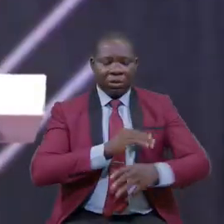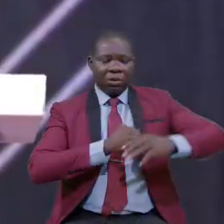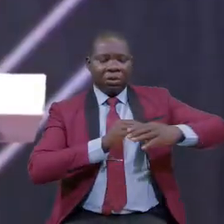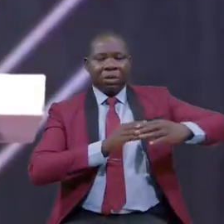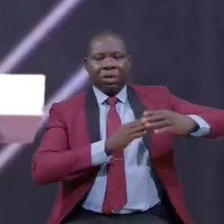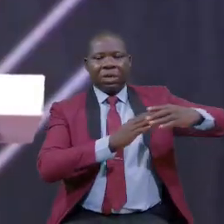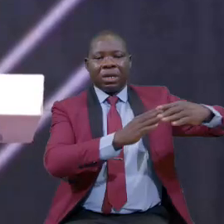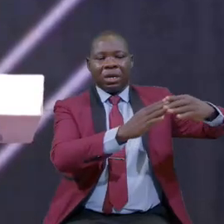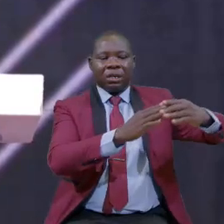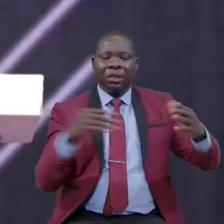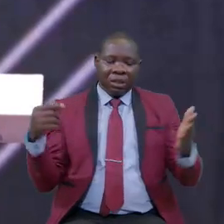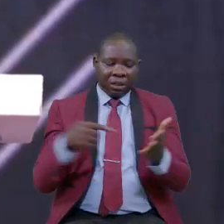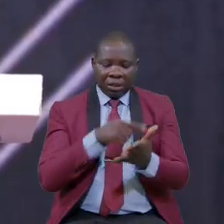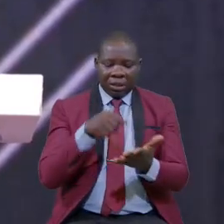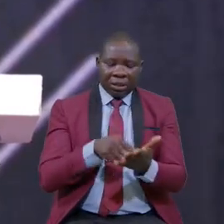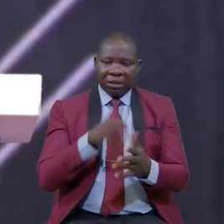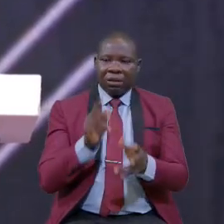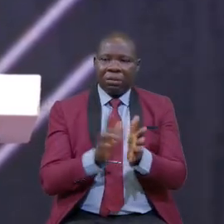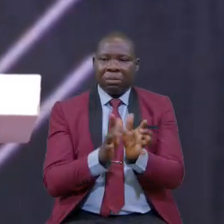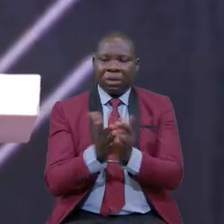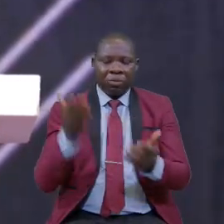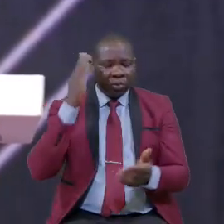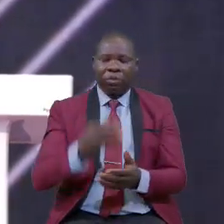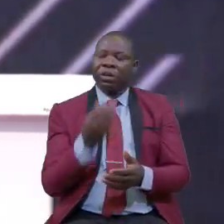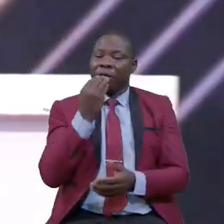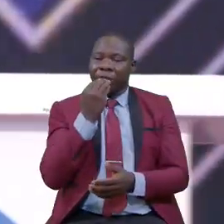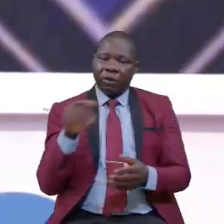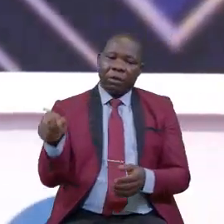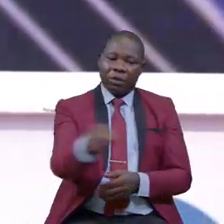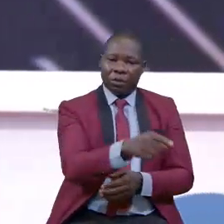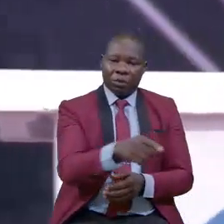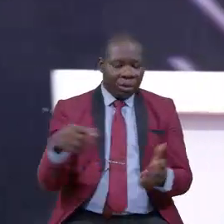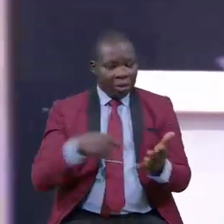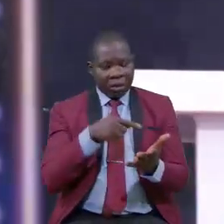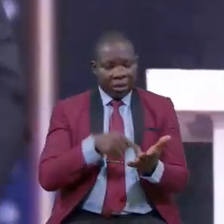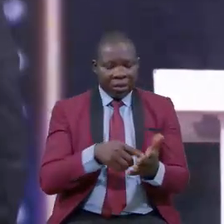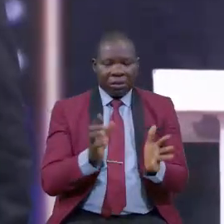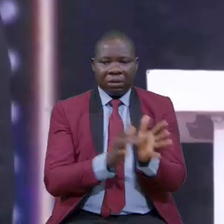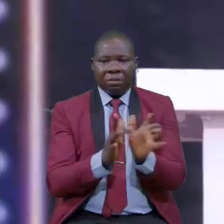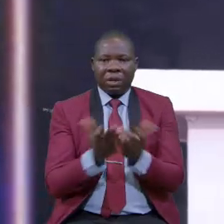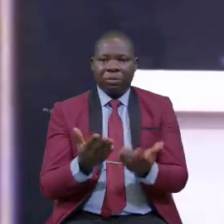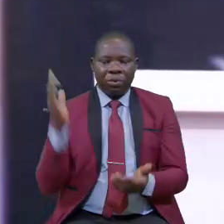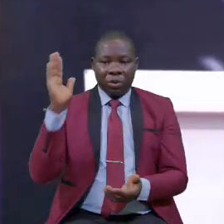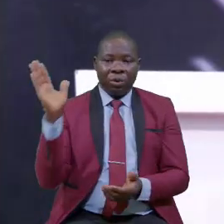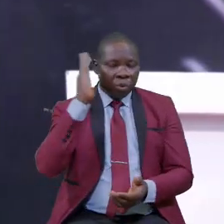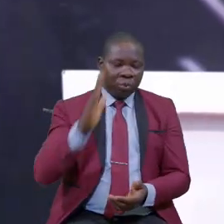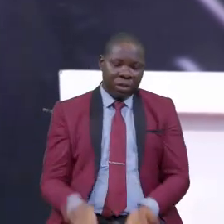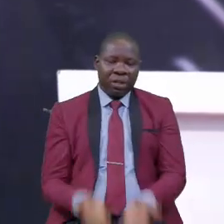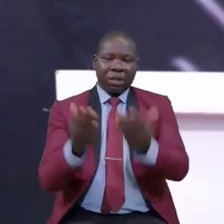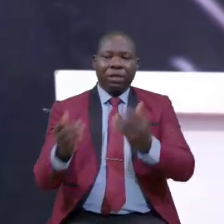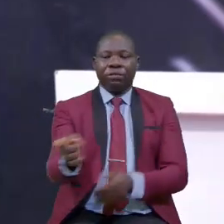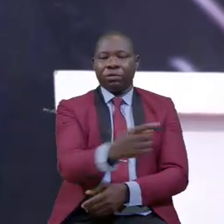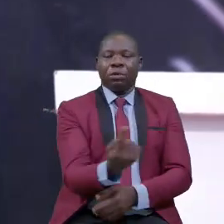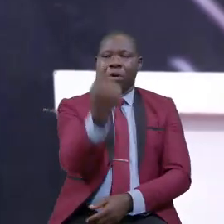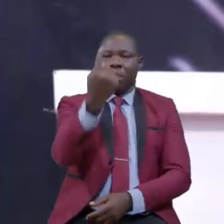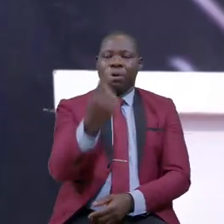Bible will not you this Bible will LIF you up